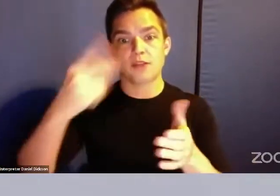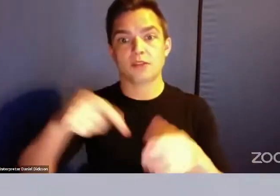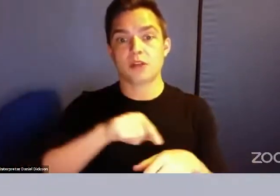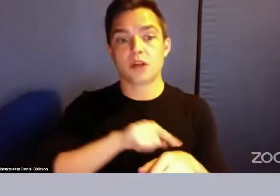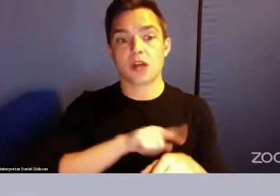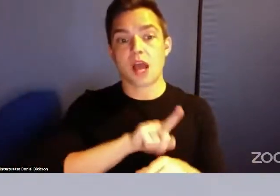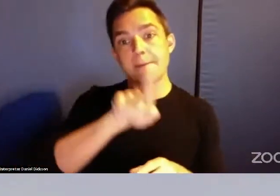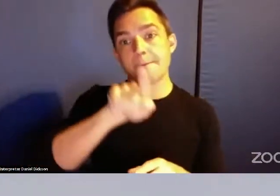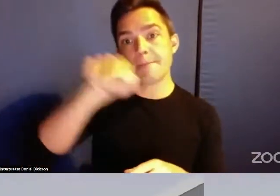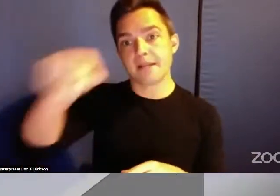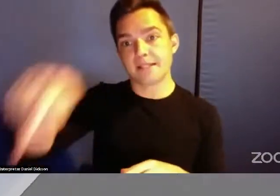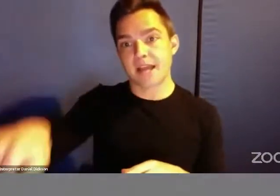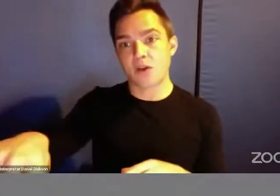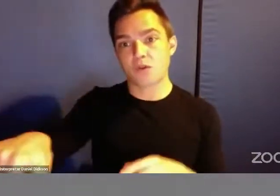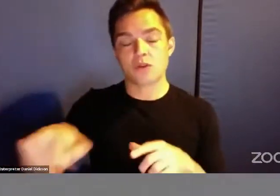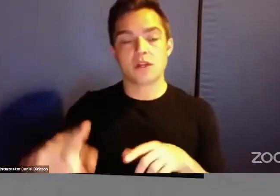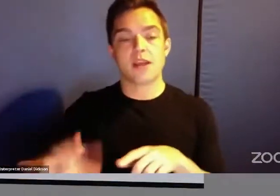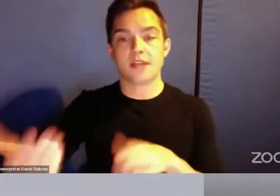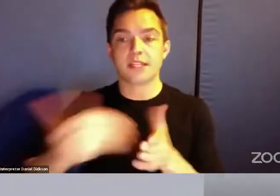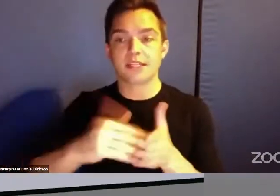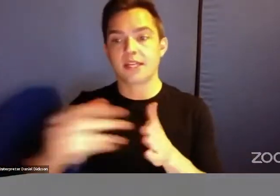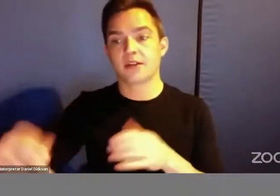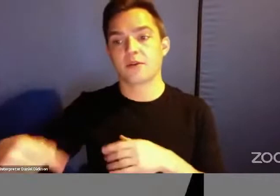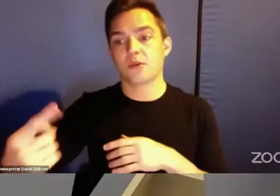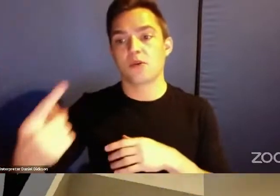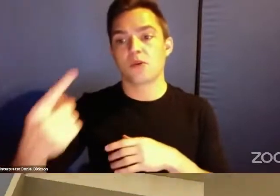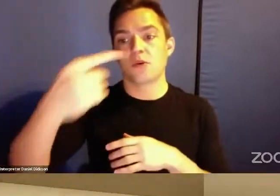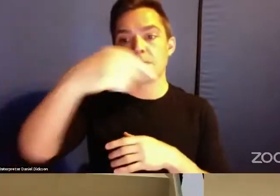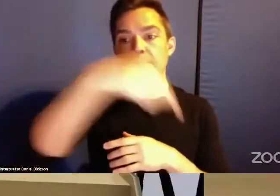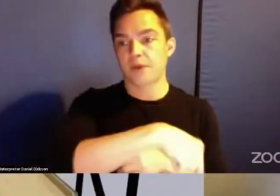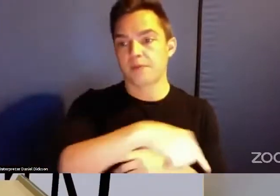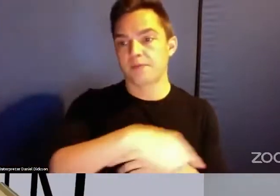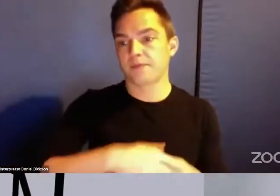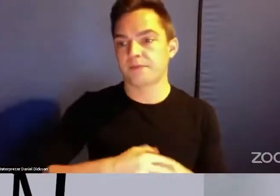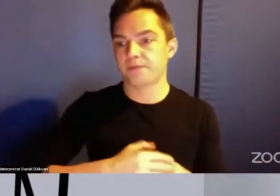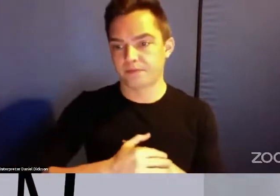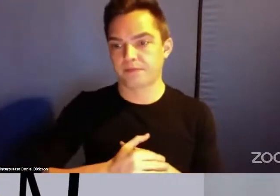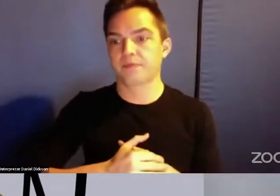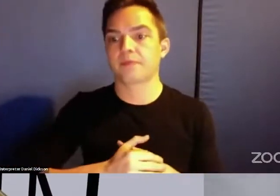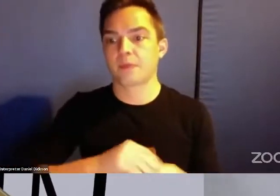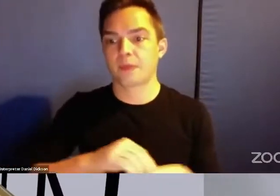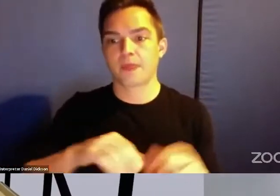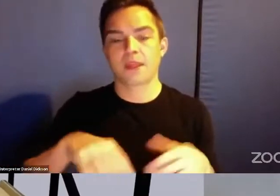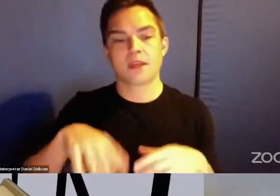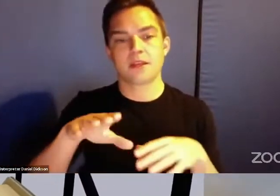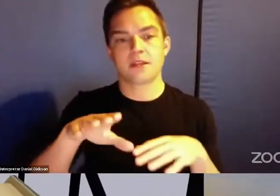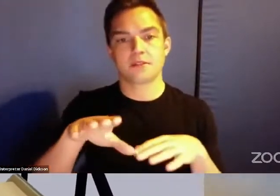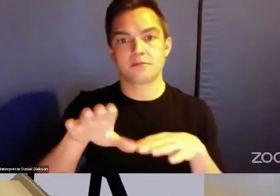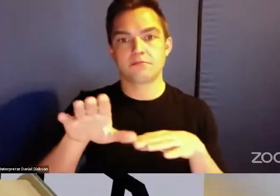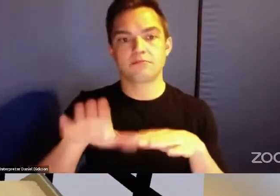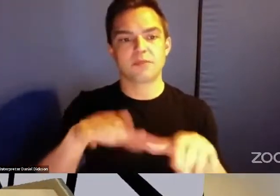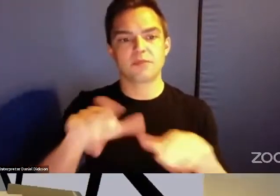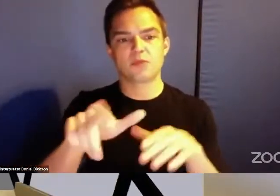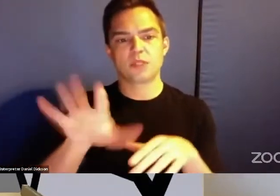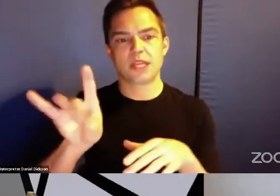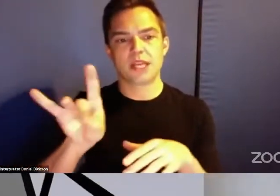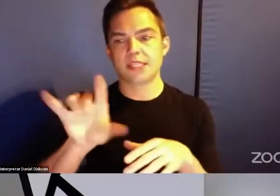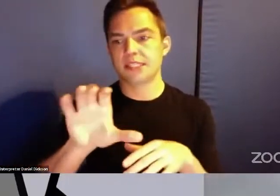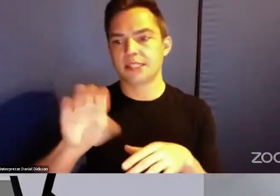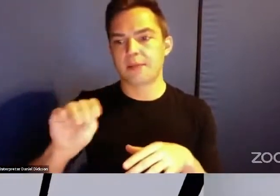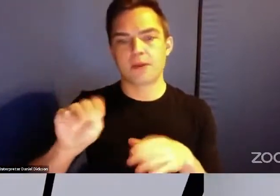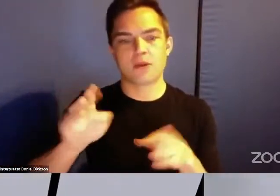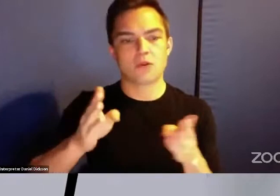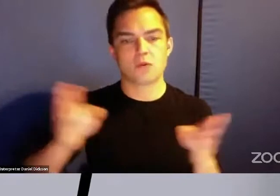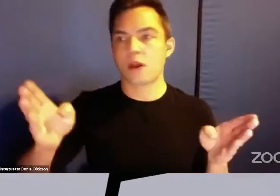once again starting from the other side. The steps are 28 centimeters wide on one side and 35 centimeters on the